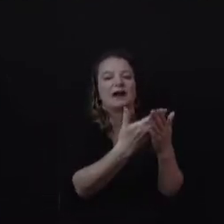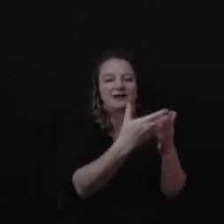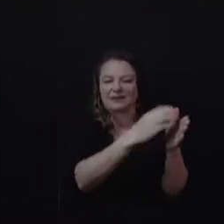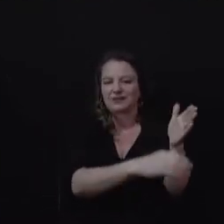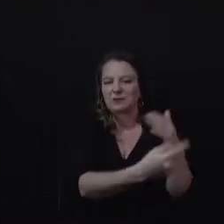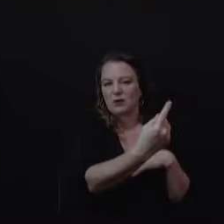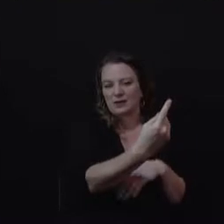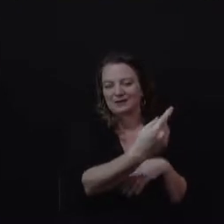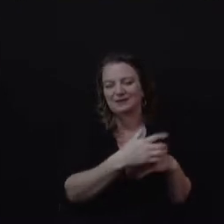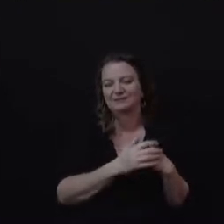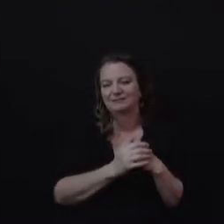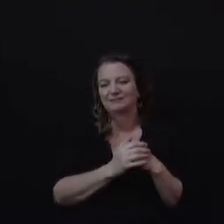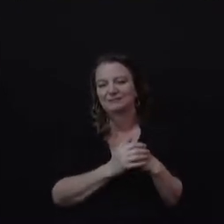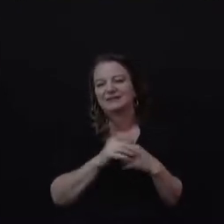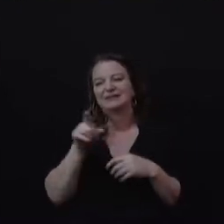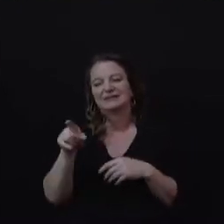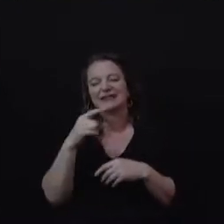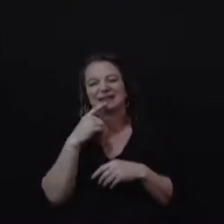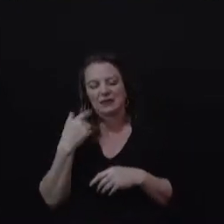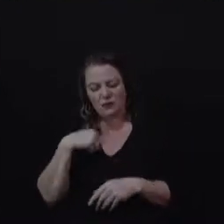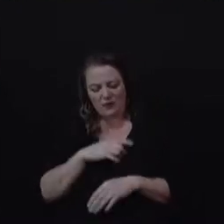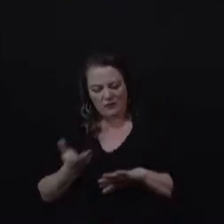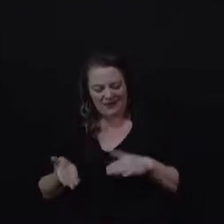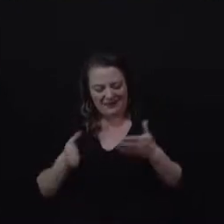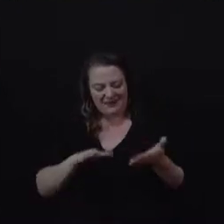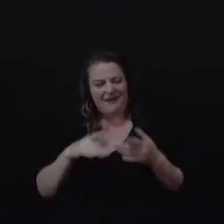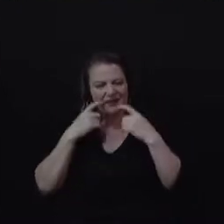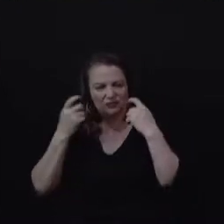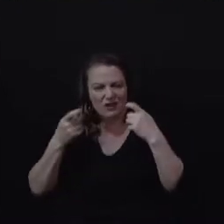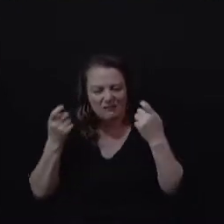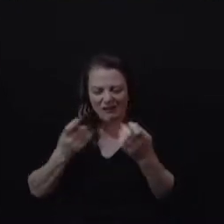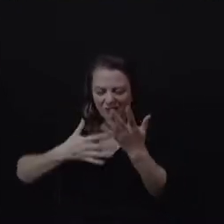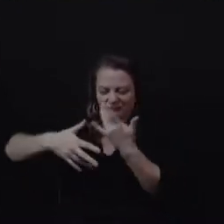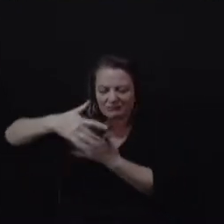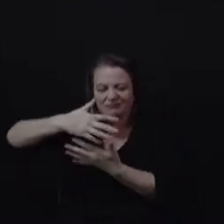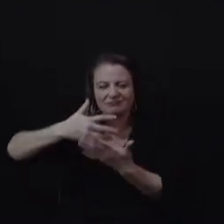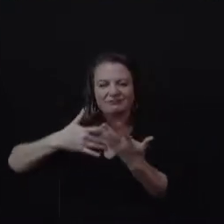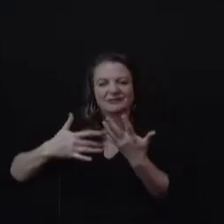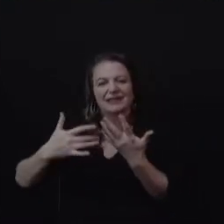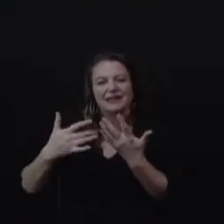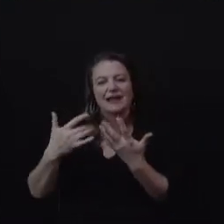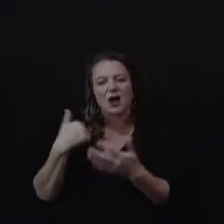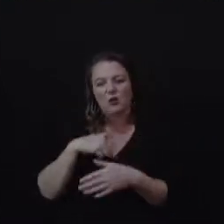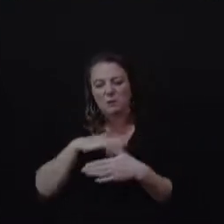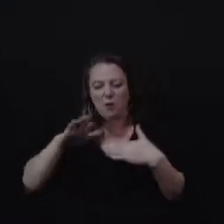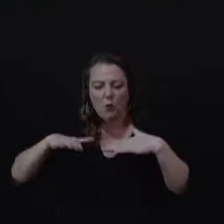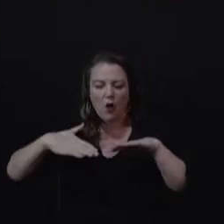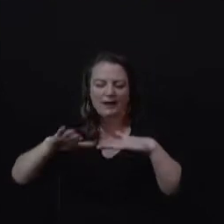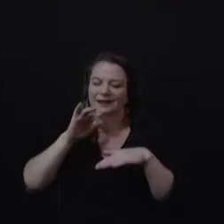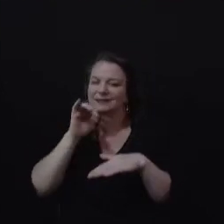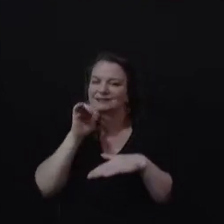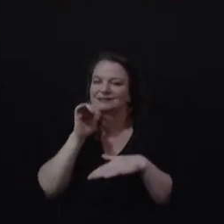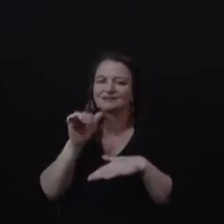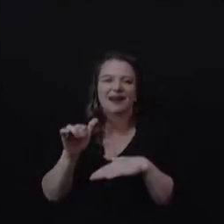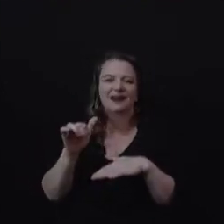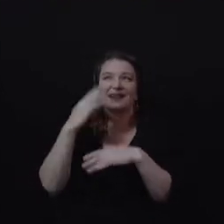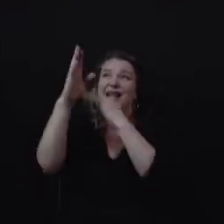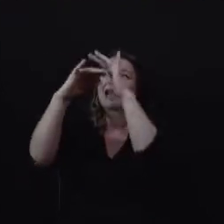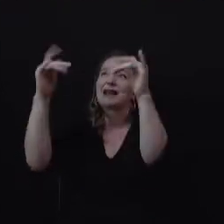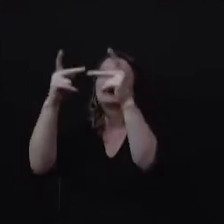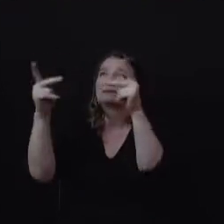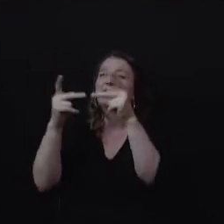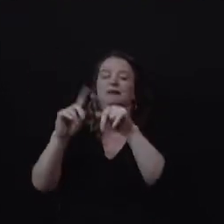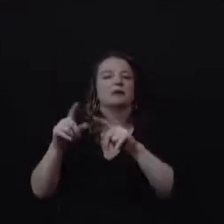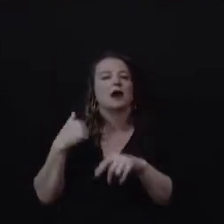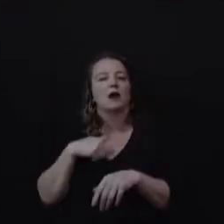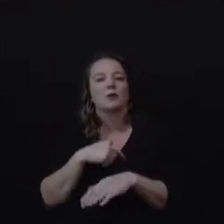chapter 1. He says that we are dead in our trespasses and sins, that we've been walking not in heavenly places, but in the